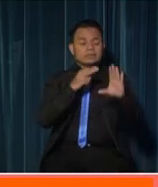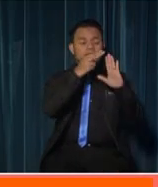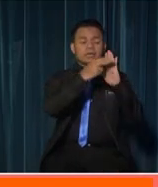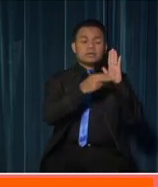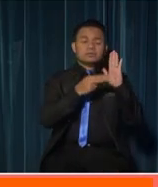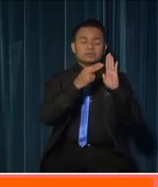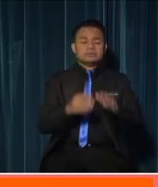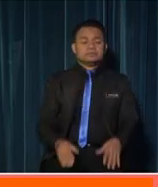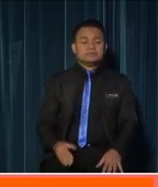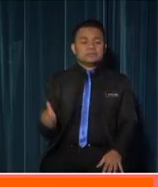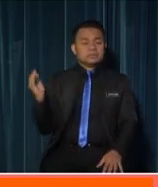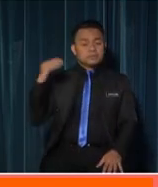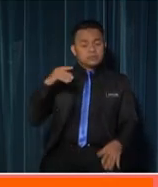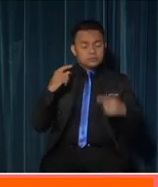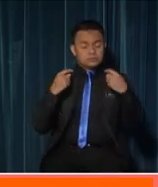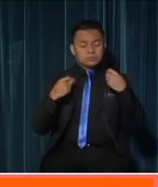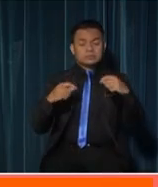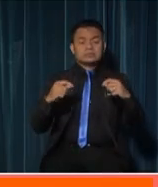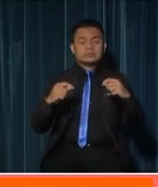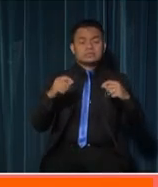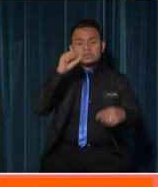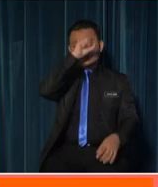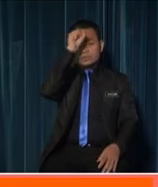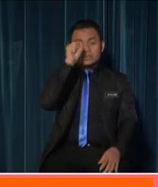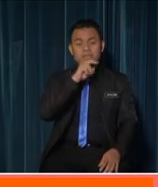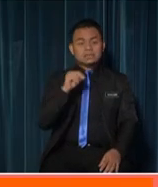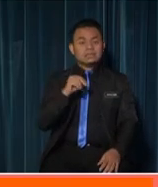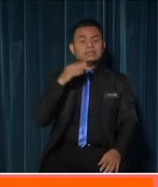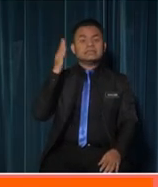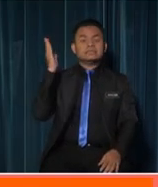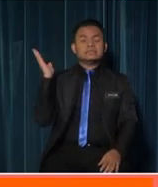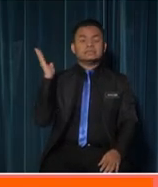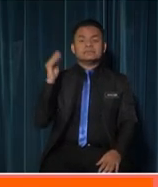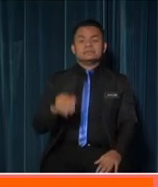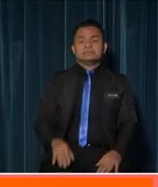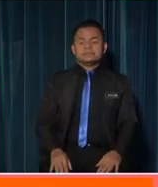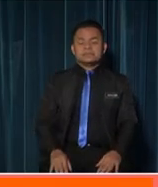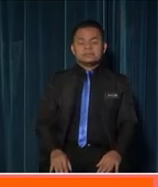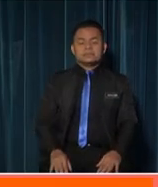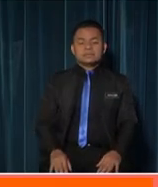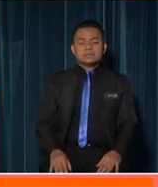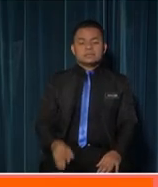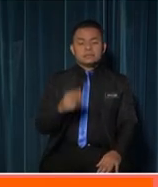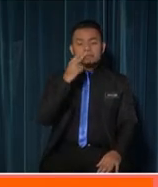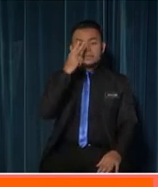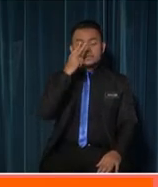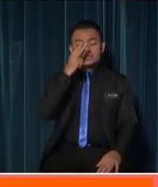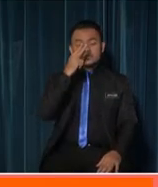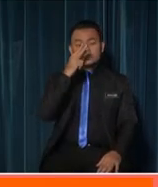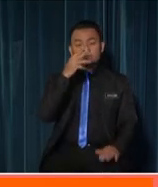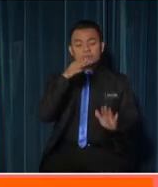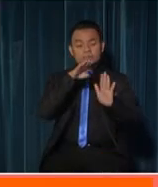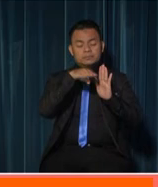Let's try these questions. Look at the parts that